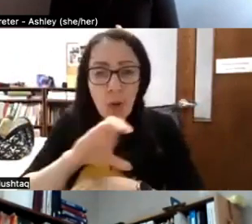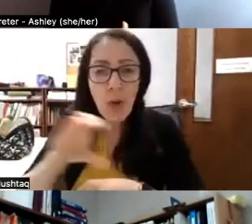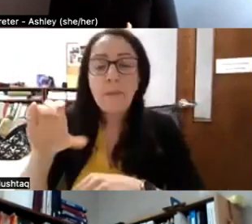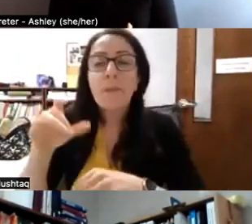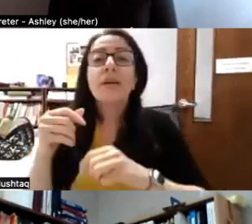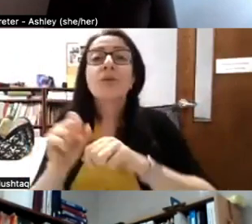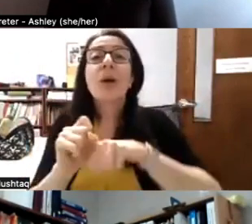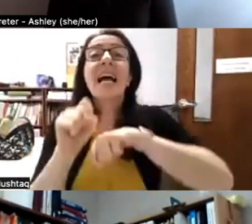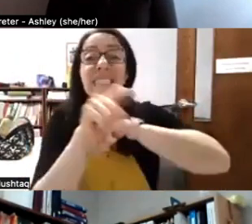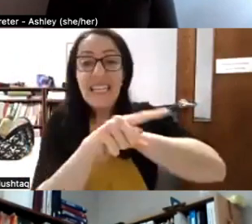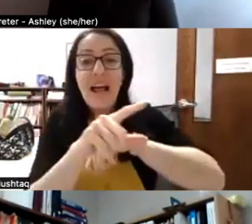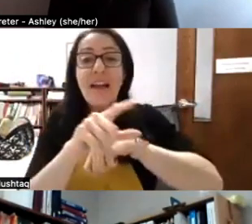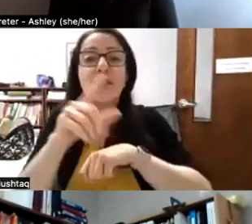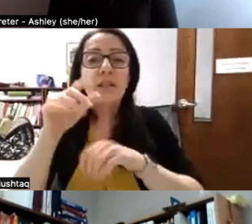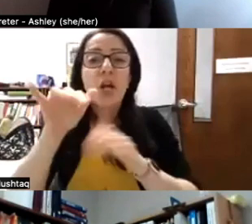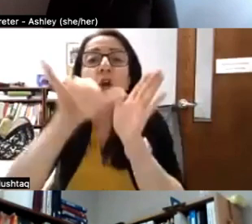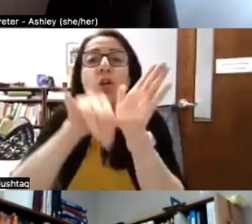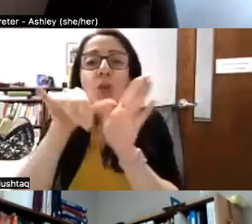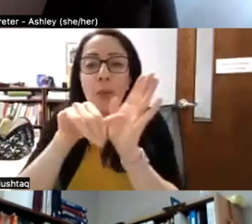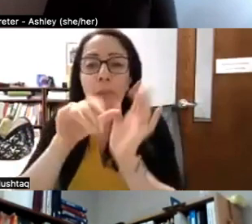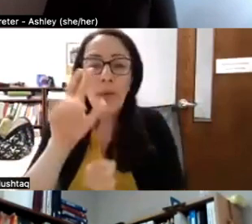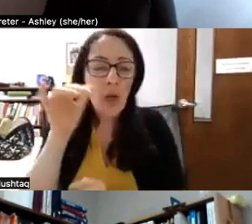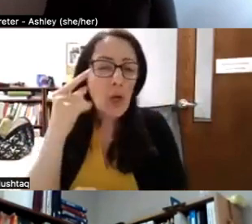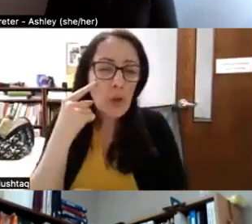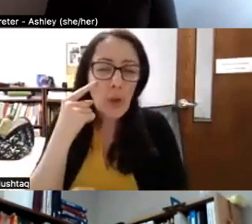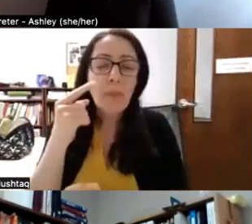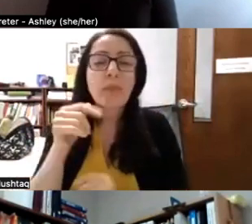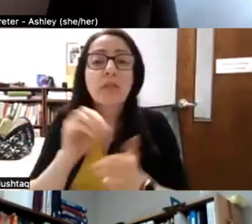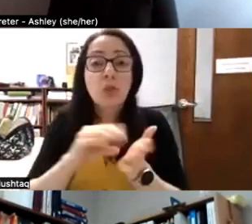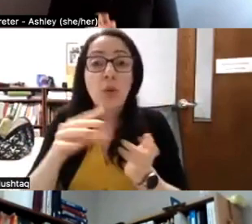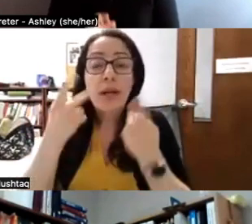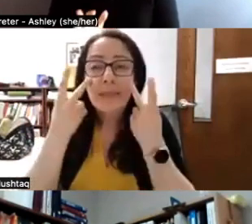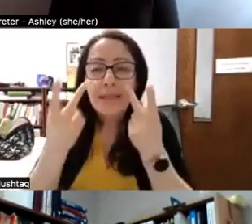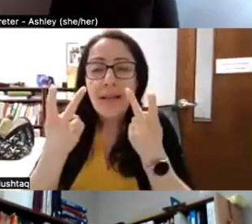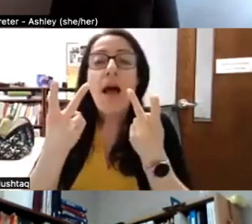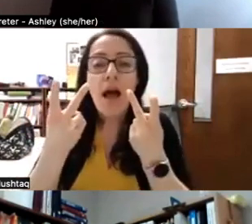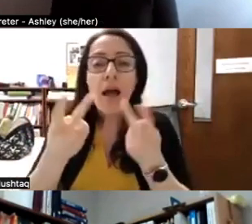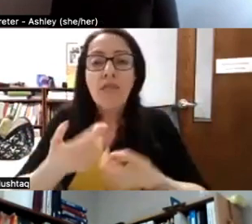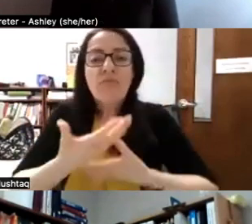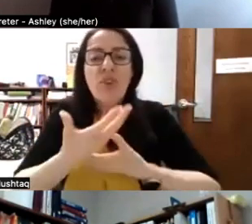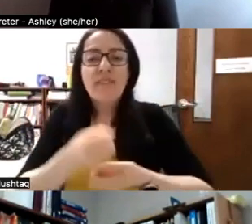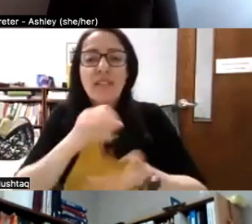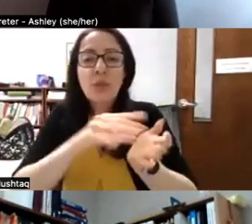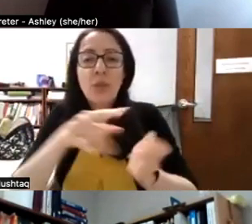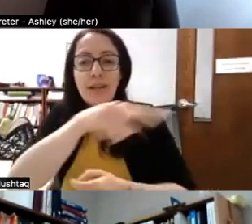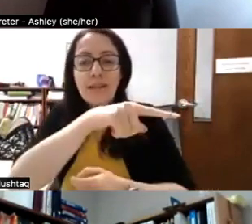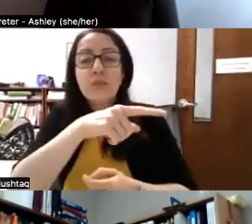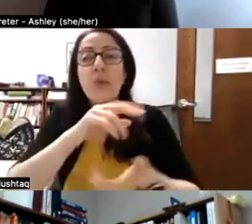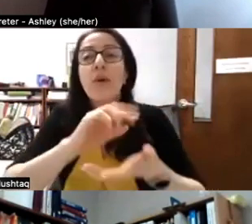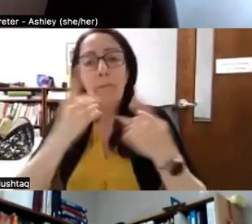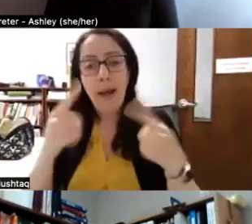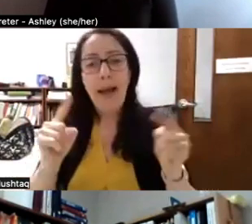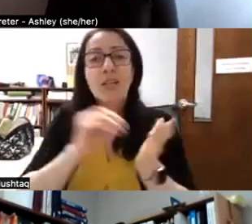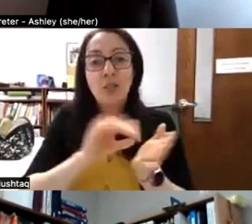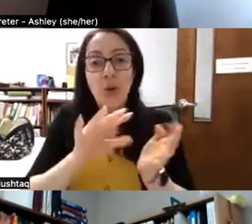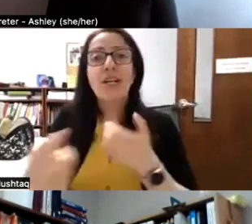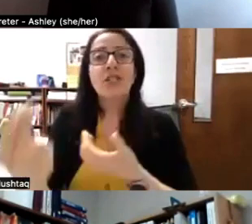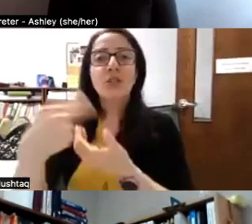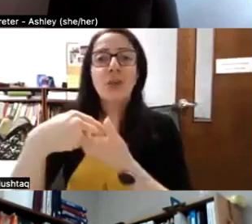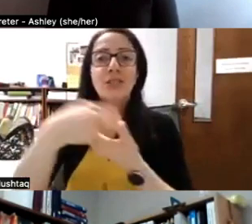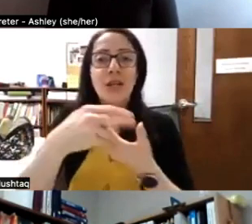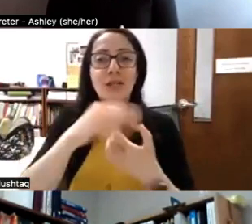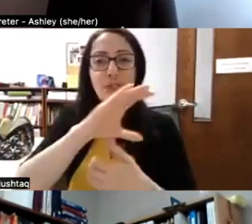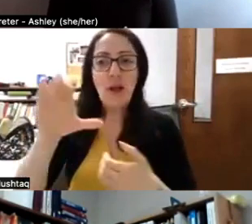to it, I figured out how to do the recording feature, how to record Zoom, and I could put it on YouTube right from there. So I saw with